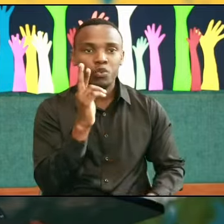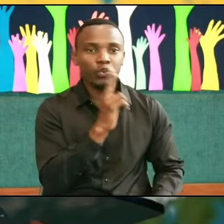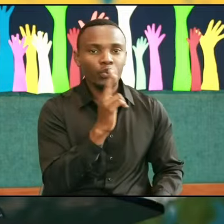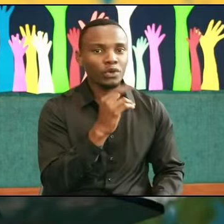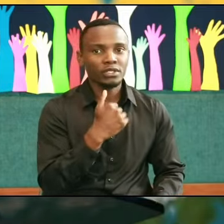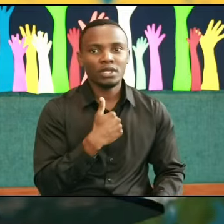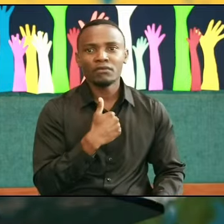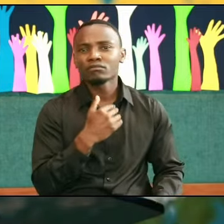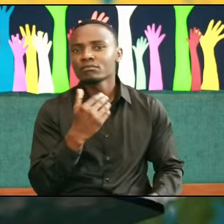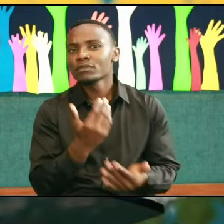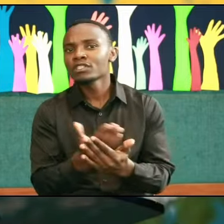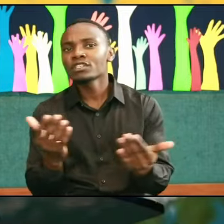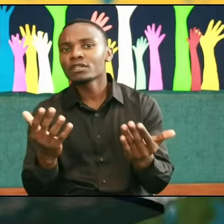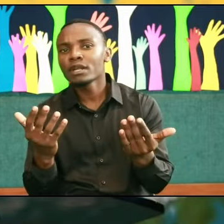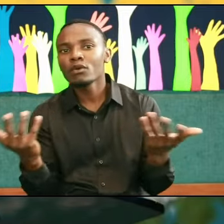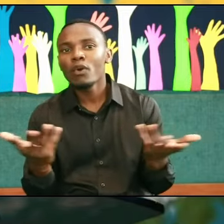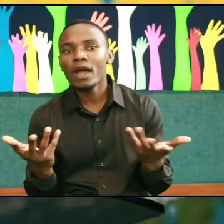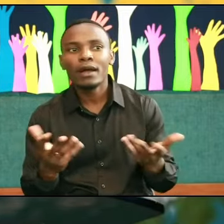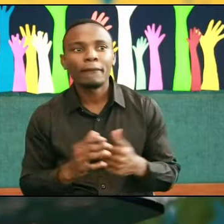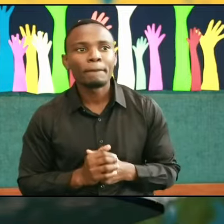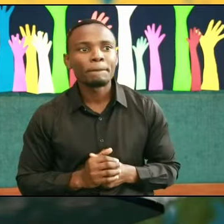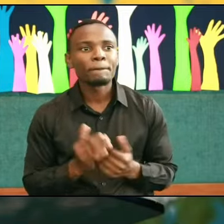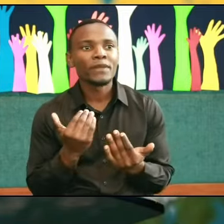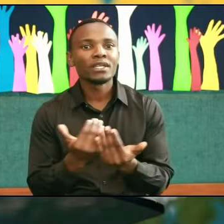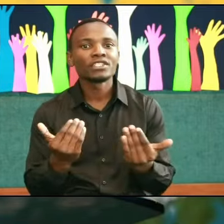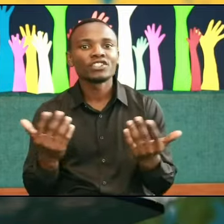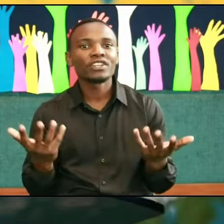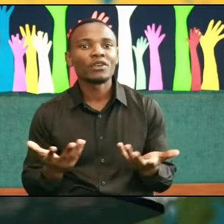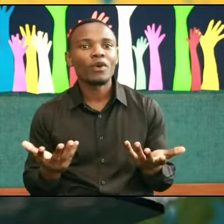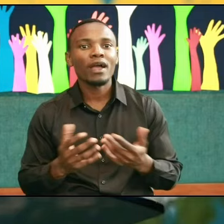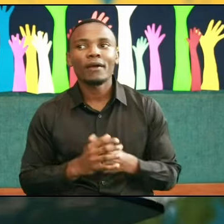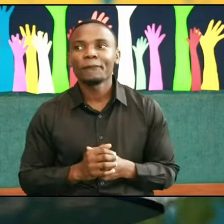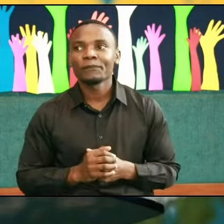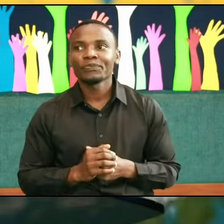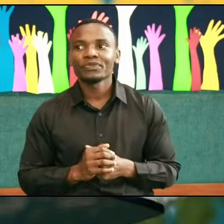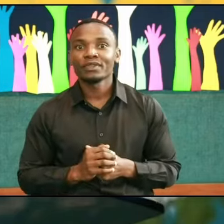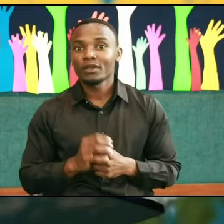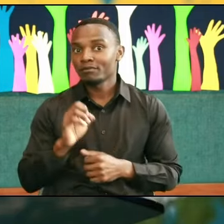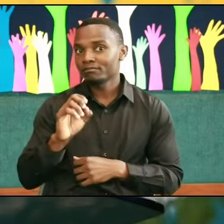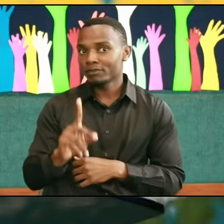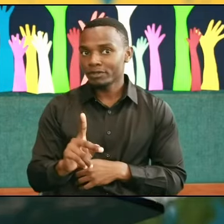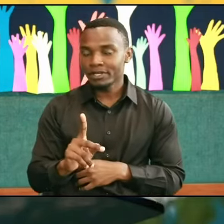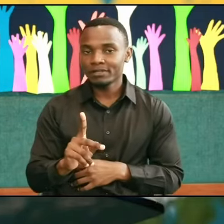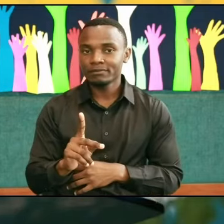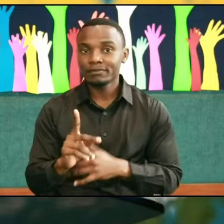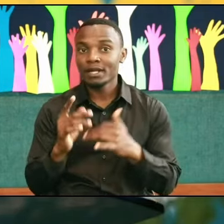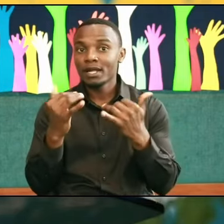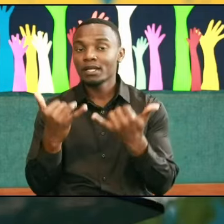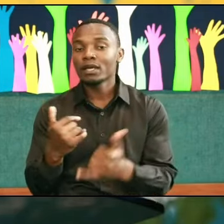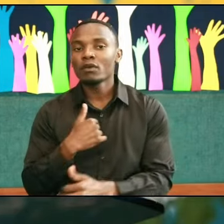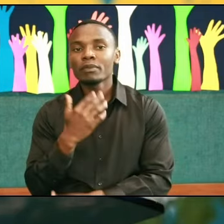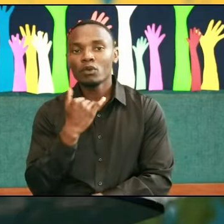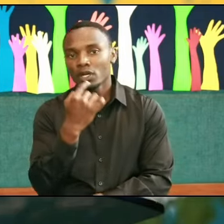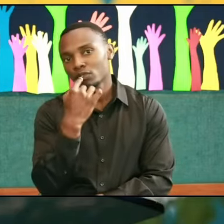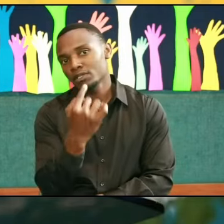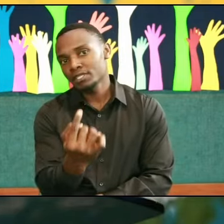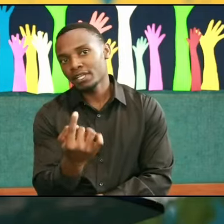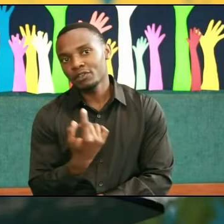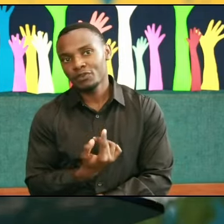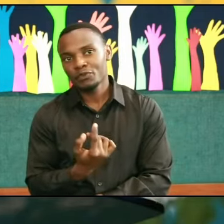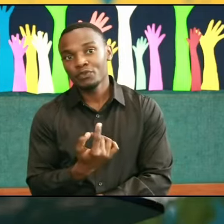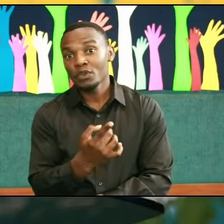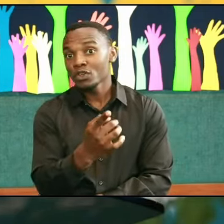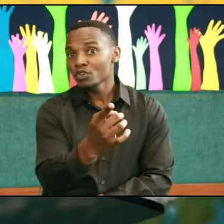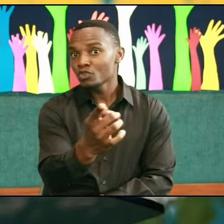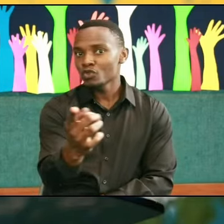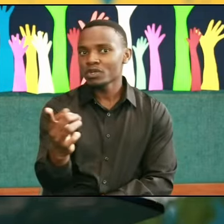house? Where are you? All right, you are here. I want to say to you this morning, you